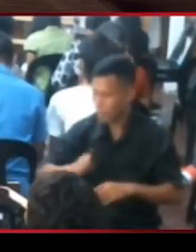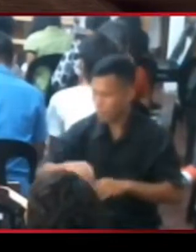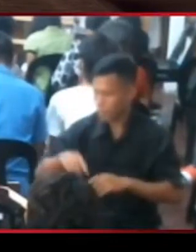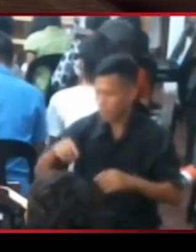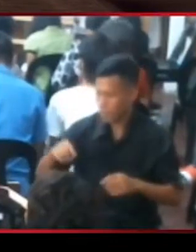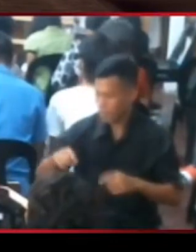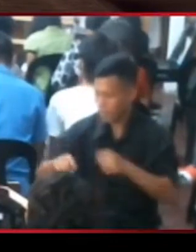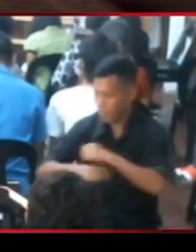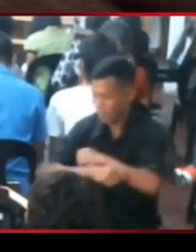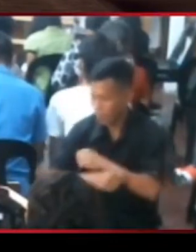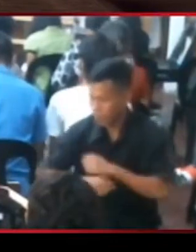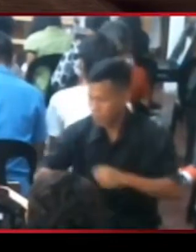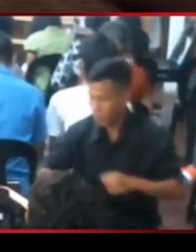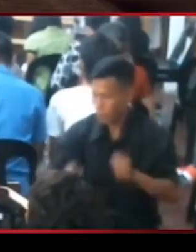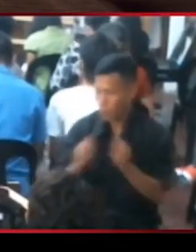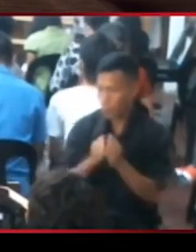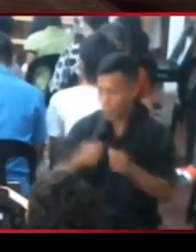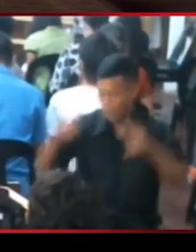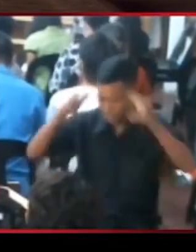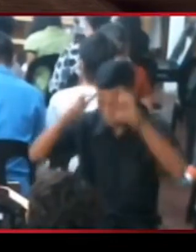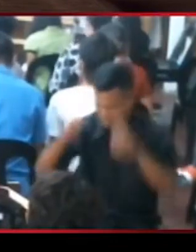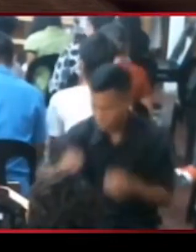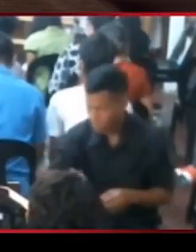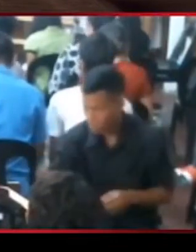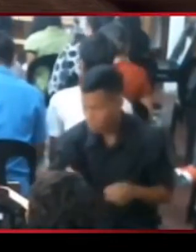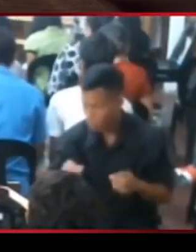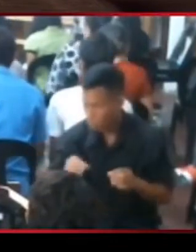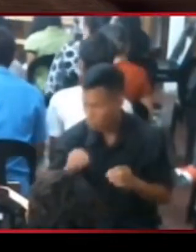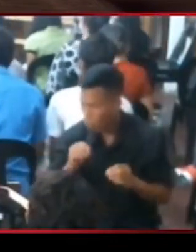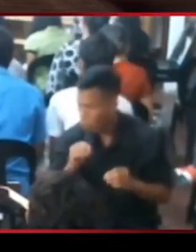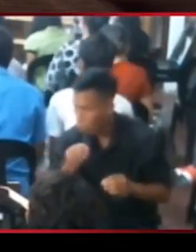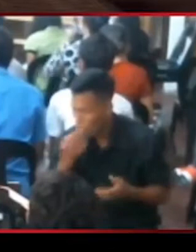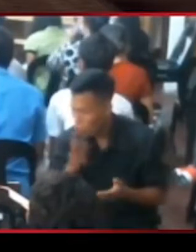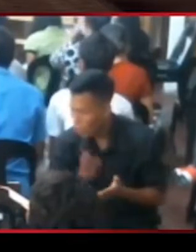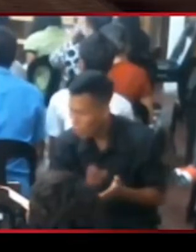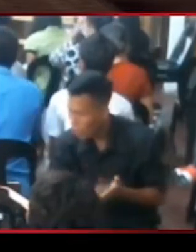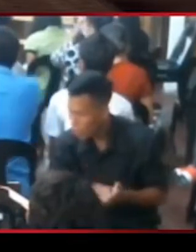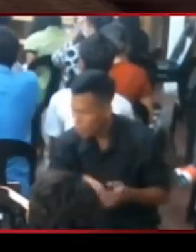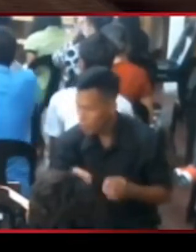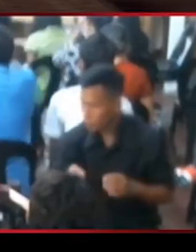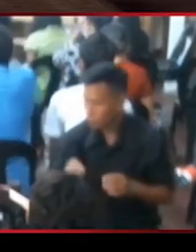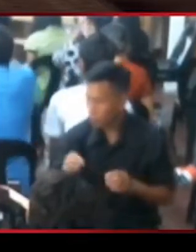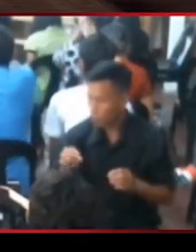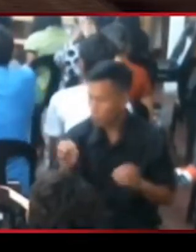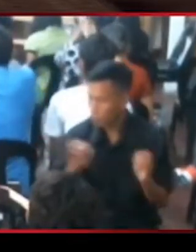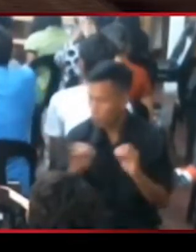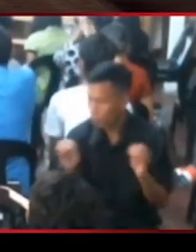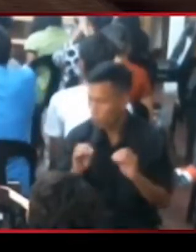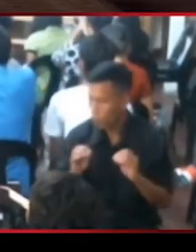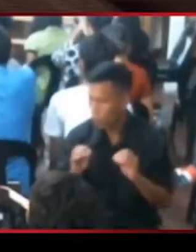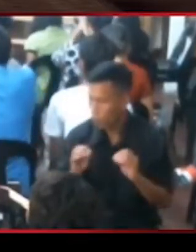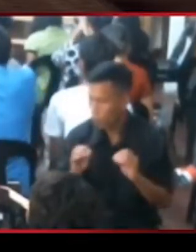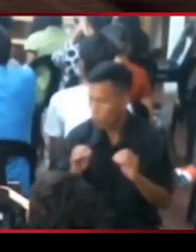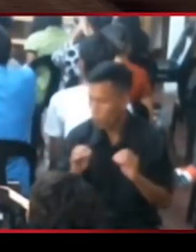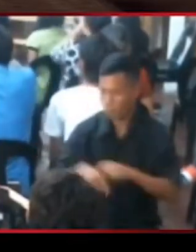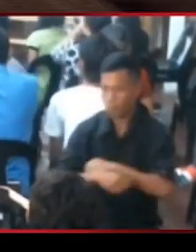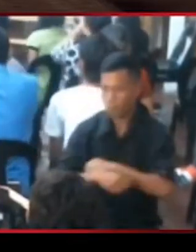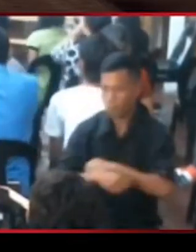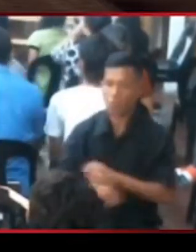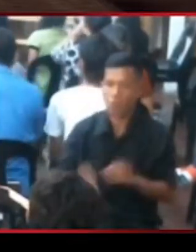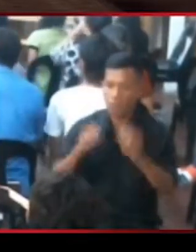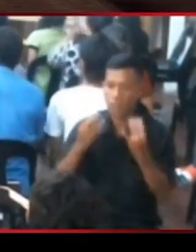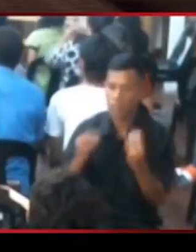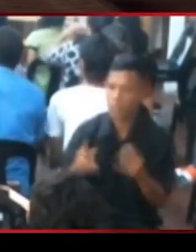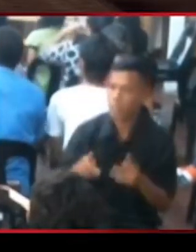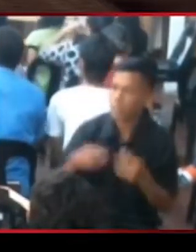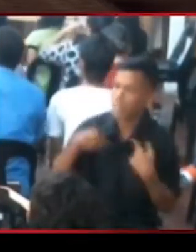with evil, neither tempt he any man. What did he tell the devil in Matthew 4?